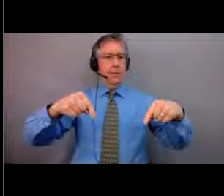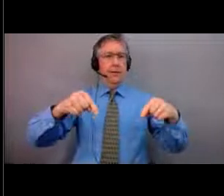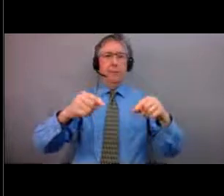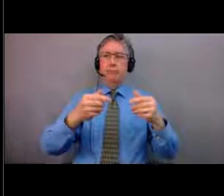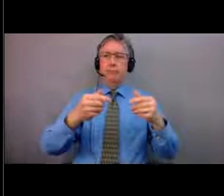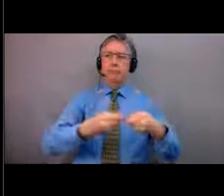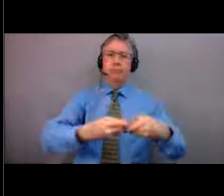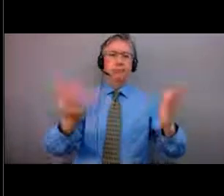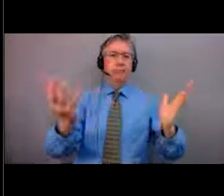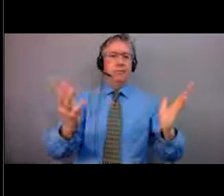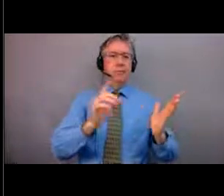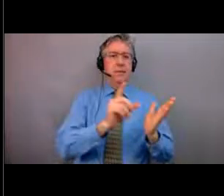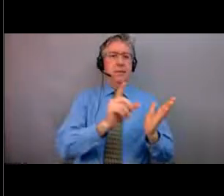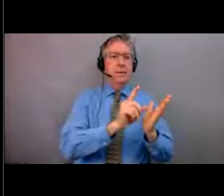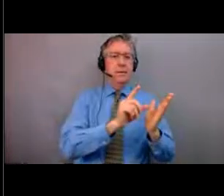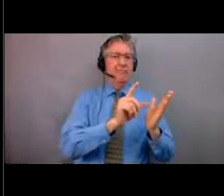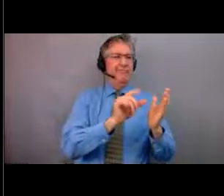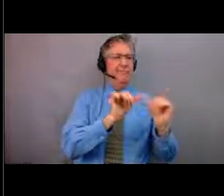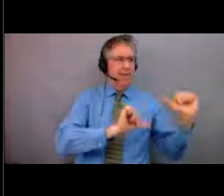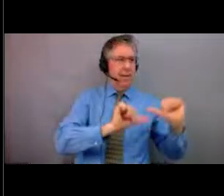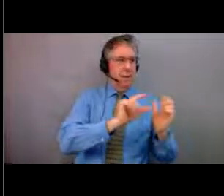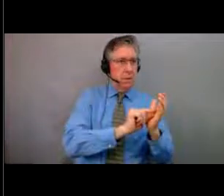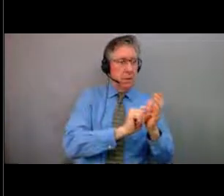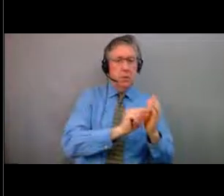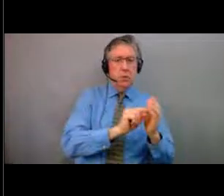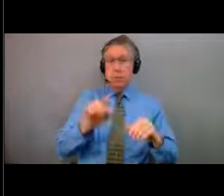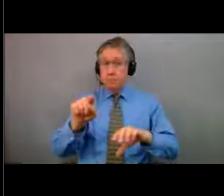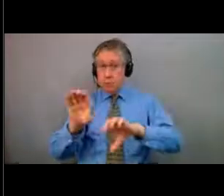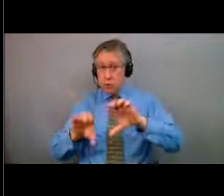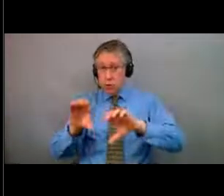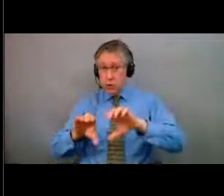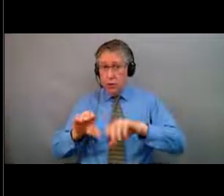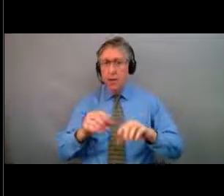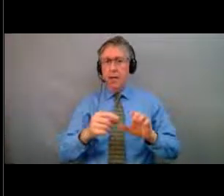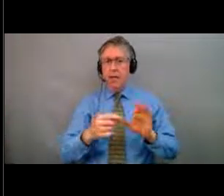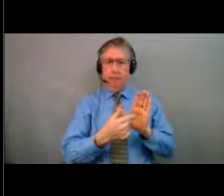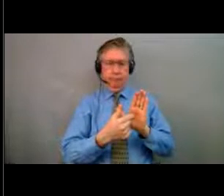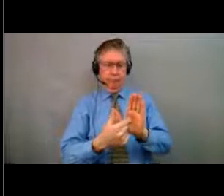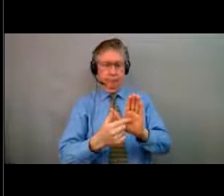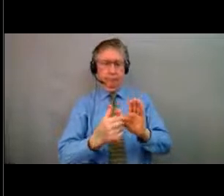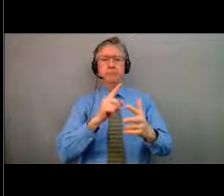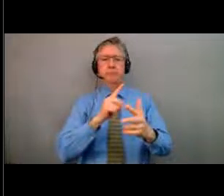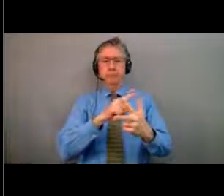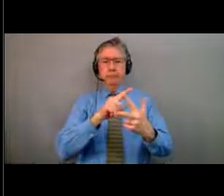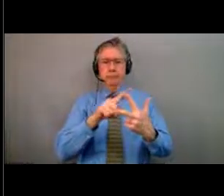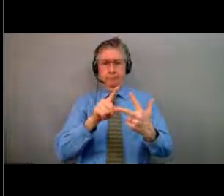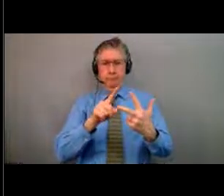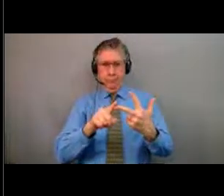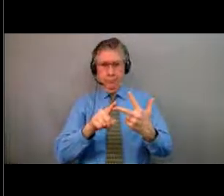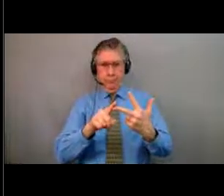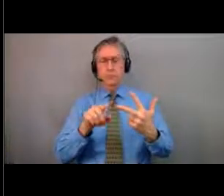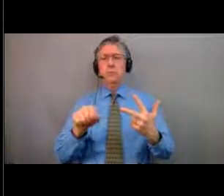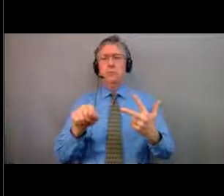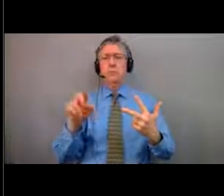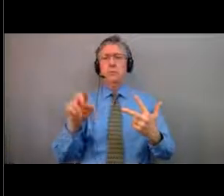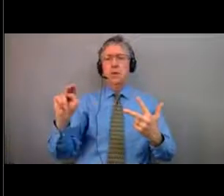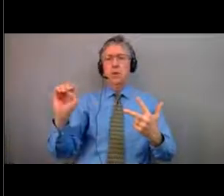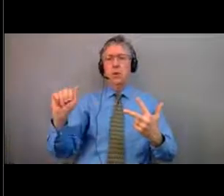been placing in the chat so everyone can see that all of these papers are in the NOAA